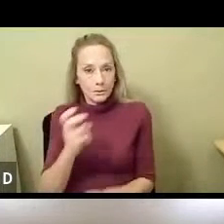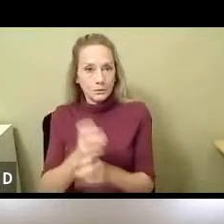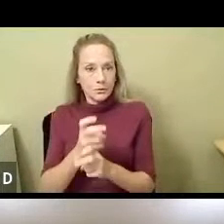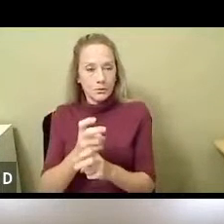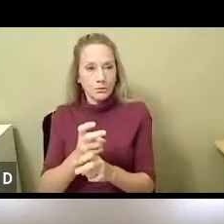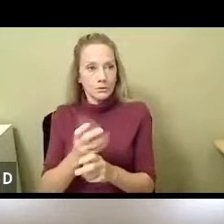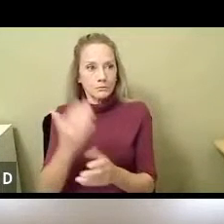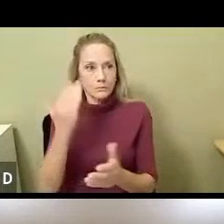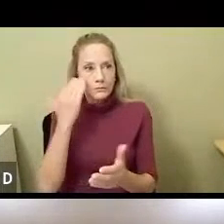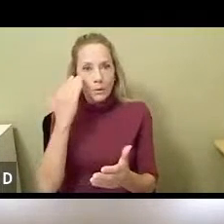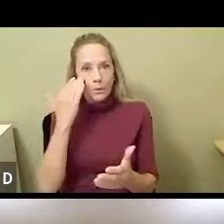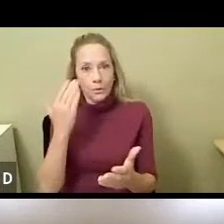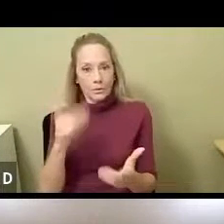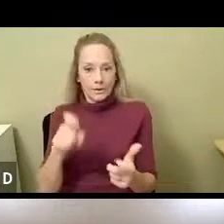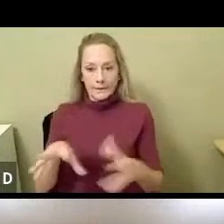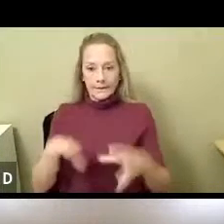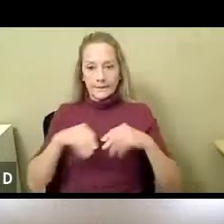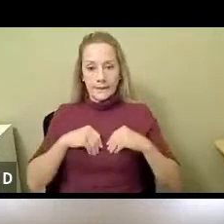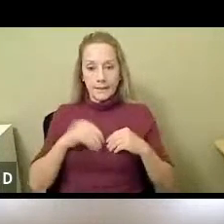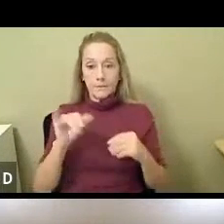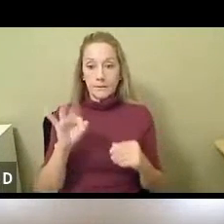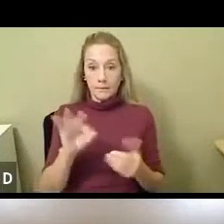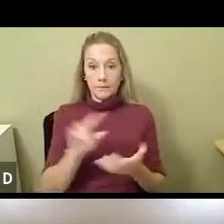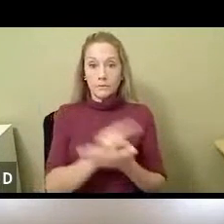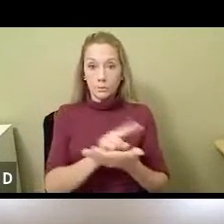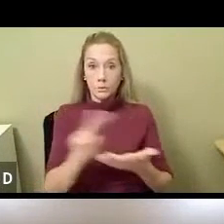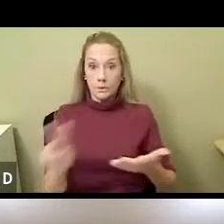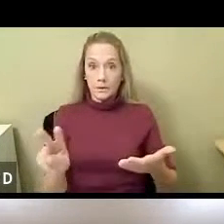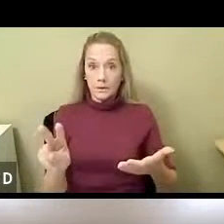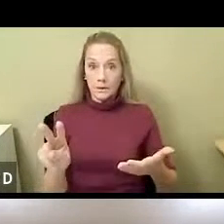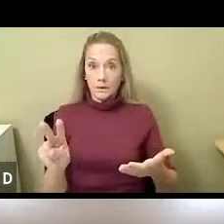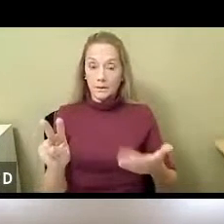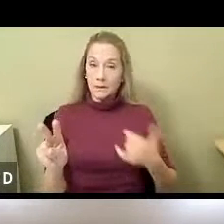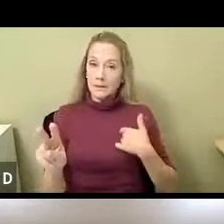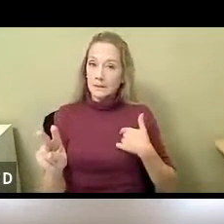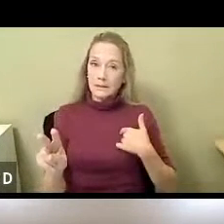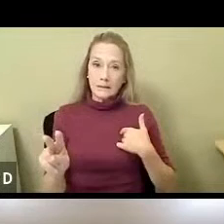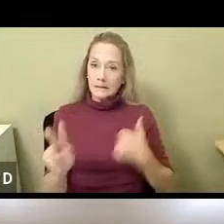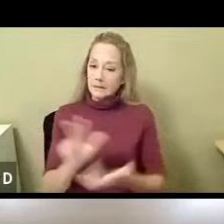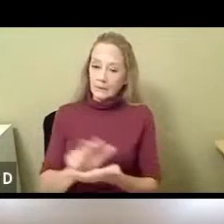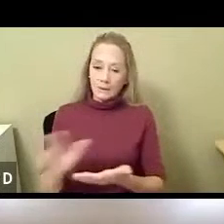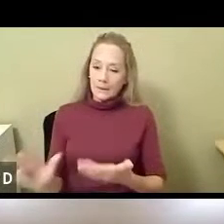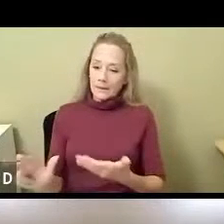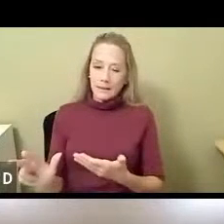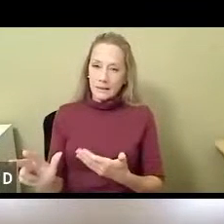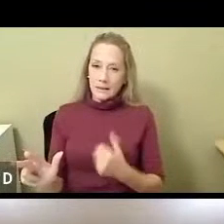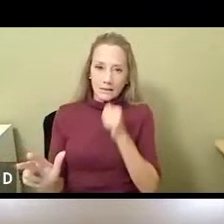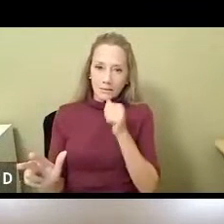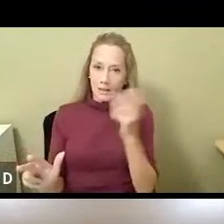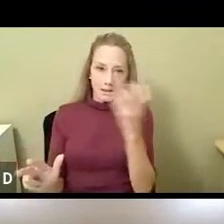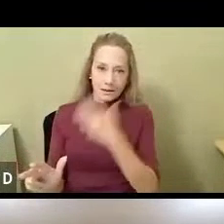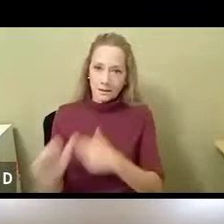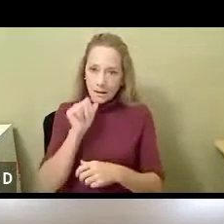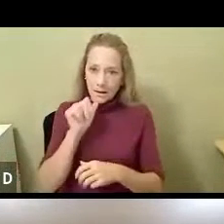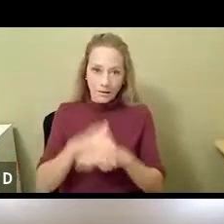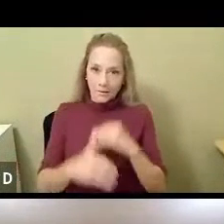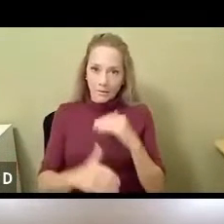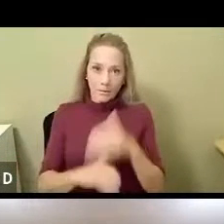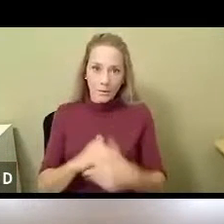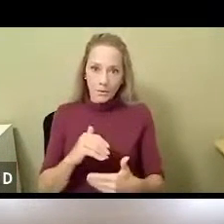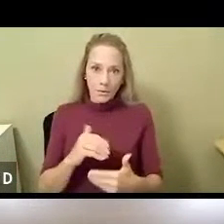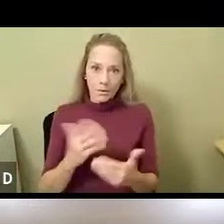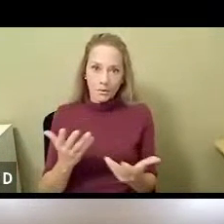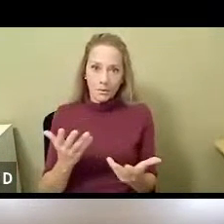we just have to accept that if we're going to go 2 weeks, and I'll be honest, I'm a little bit uncomfortable going 3 weeks, that we may walk